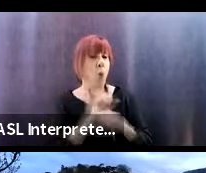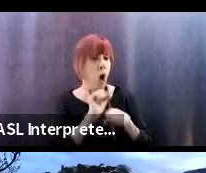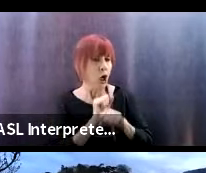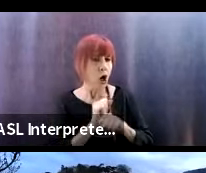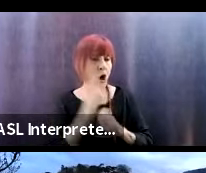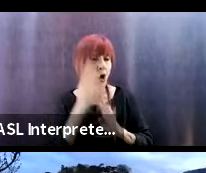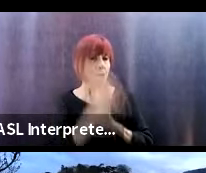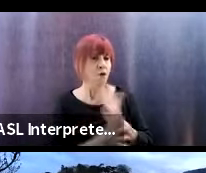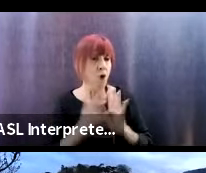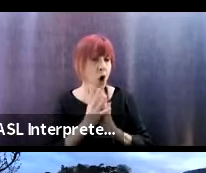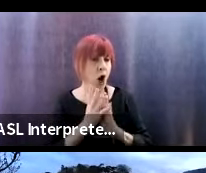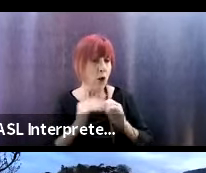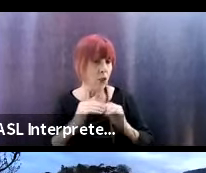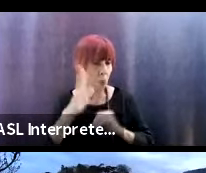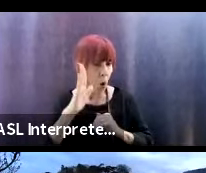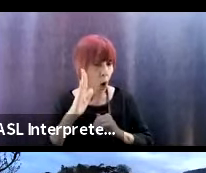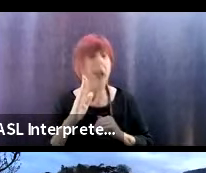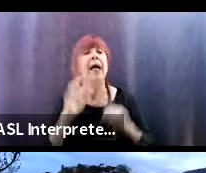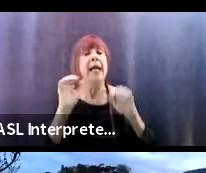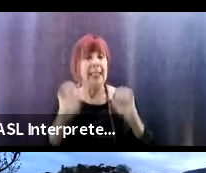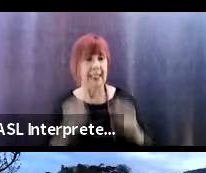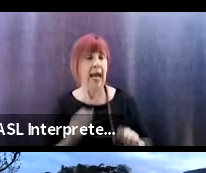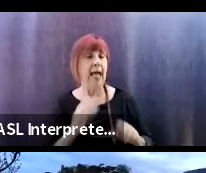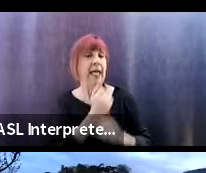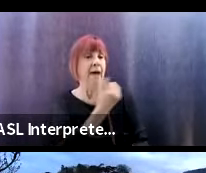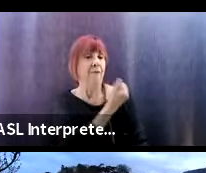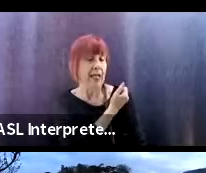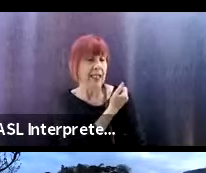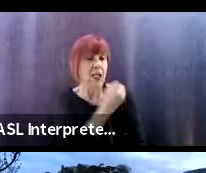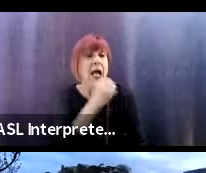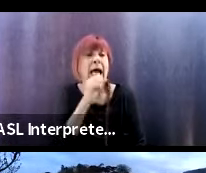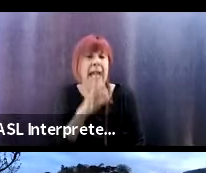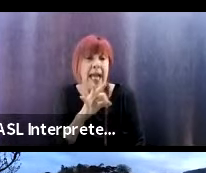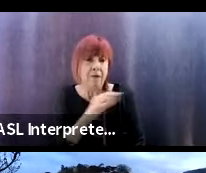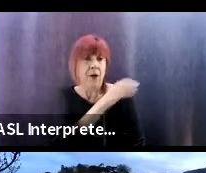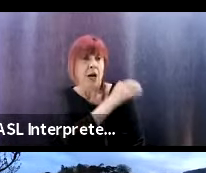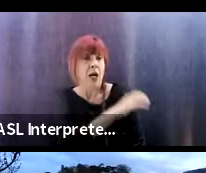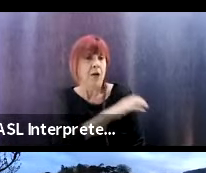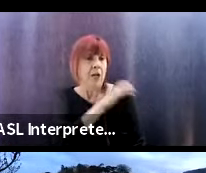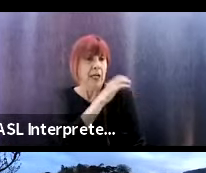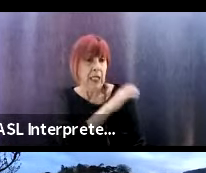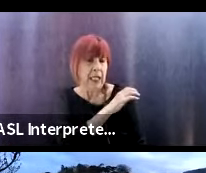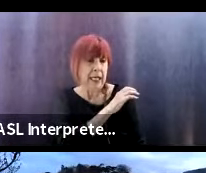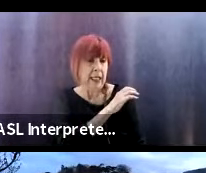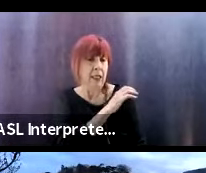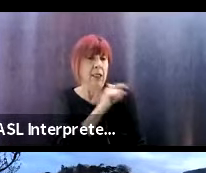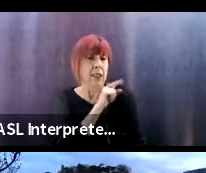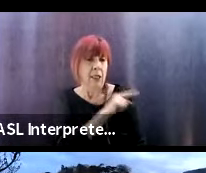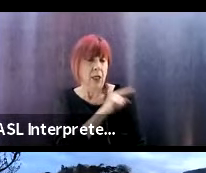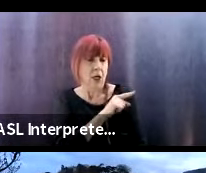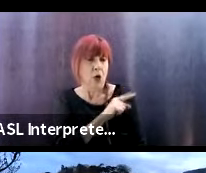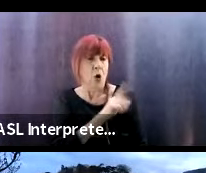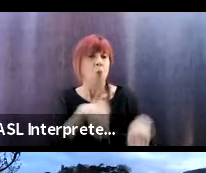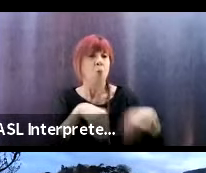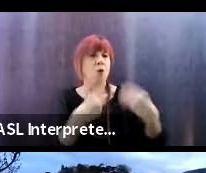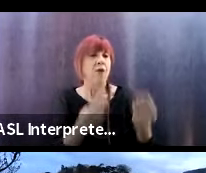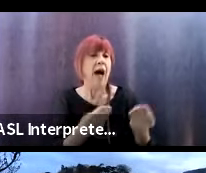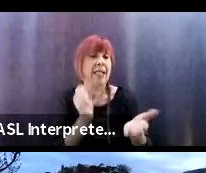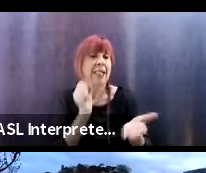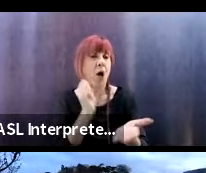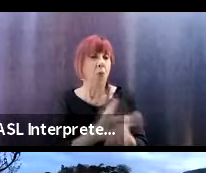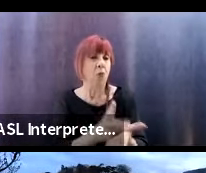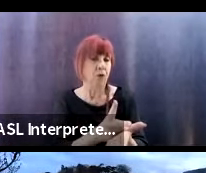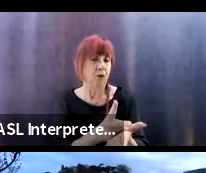is eligible to receive a vaccination as long as the clinic administrator provides that approval. And that is something that we'll